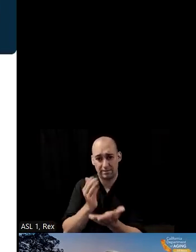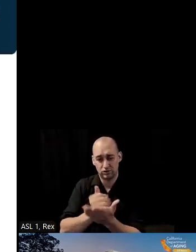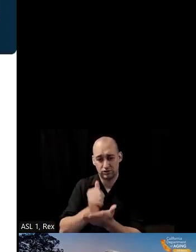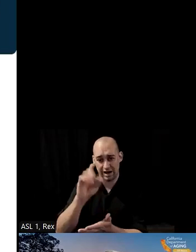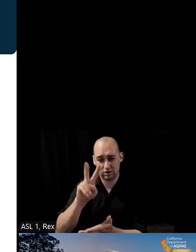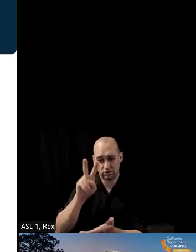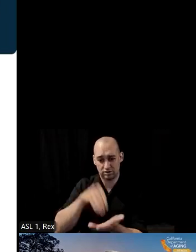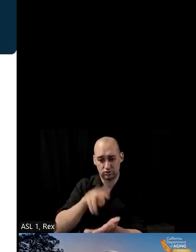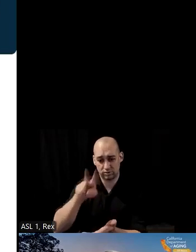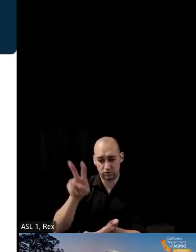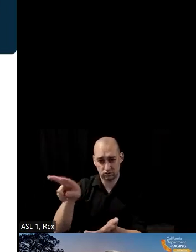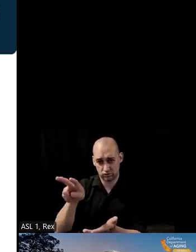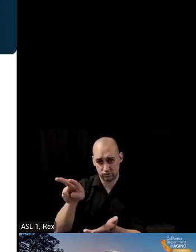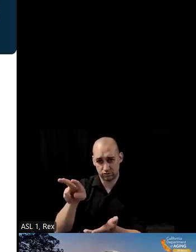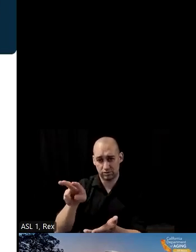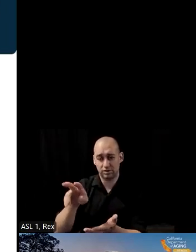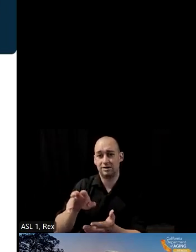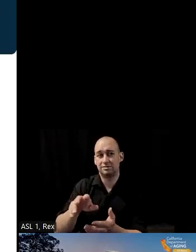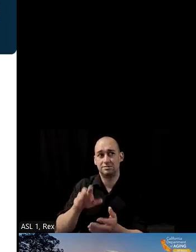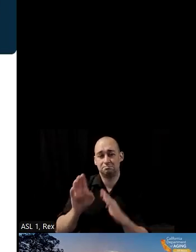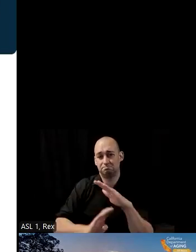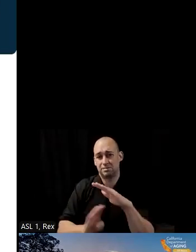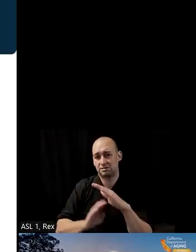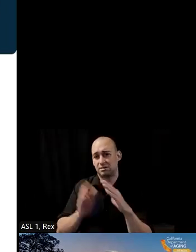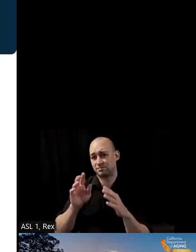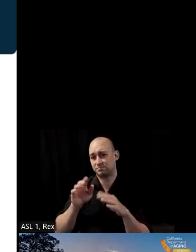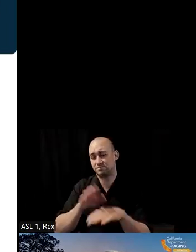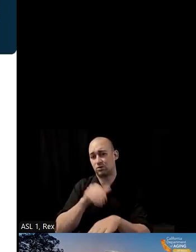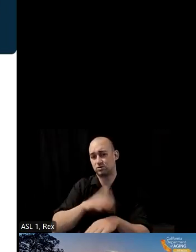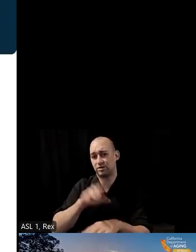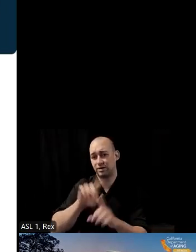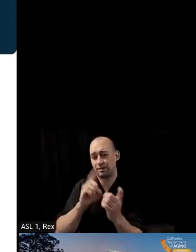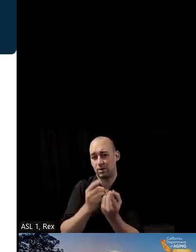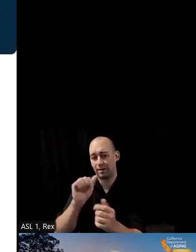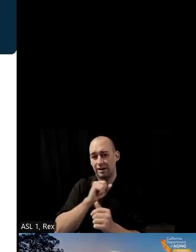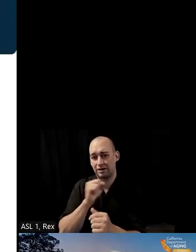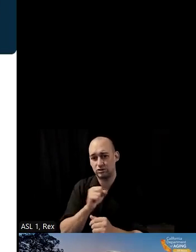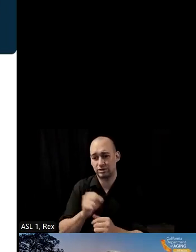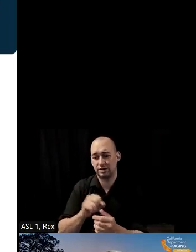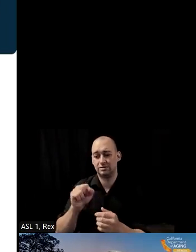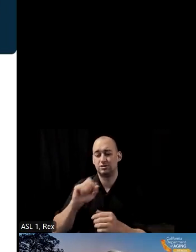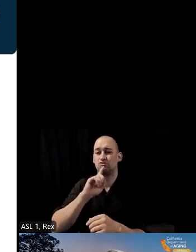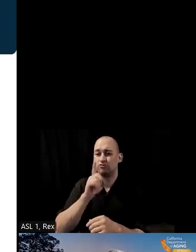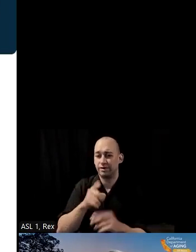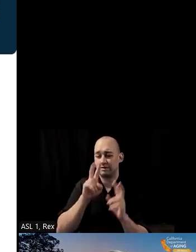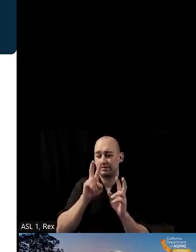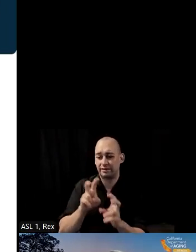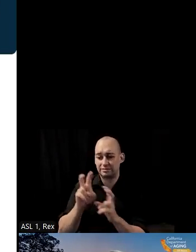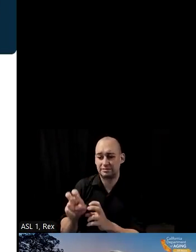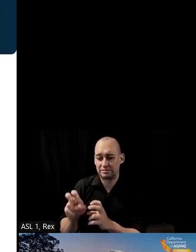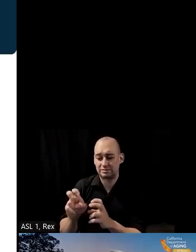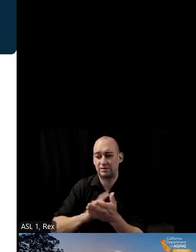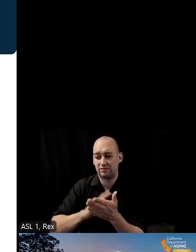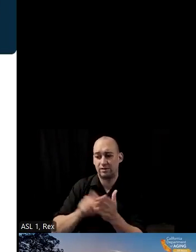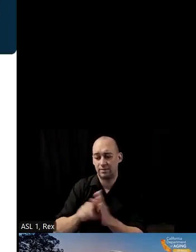2022. And essentially, it calls on the Department of Aging to conduct research and analysis to develop policy